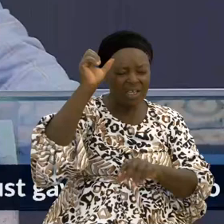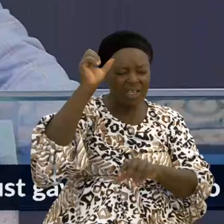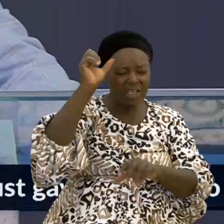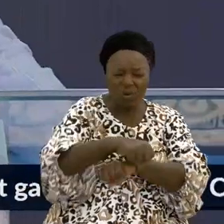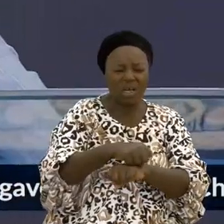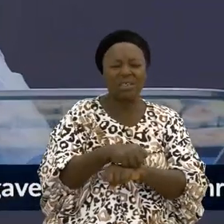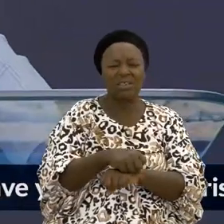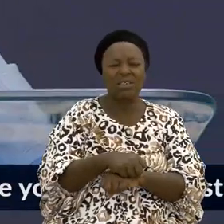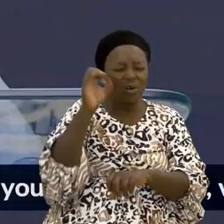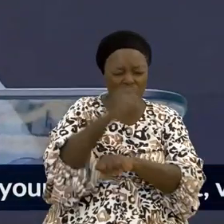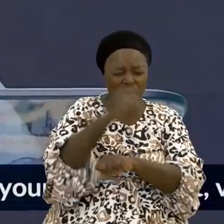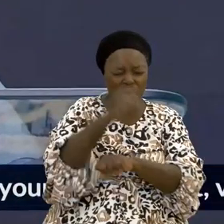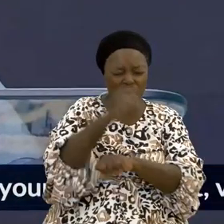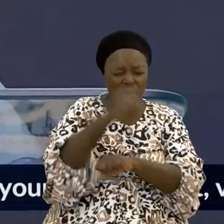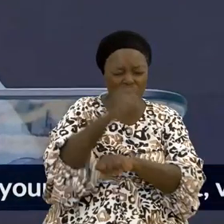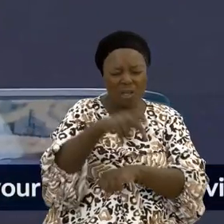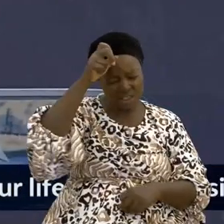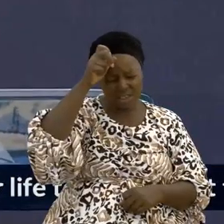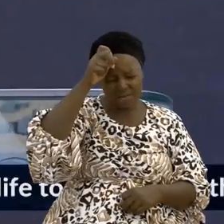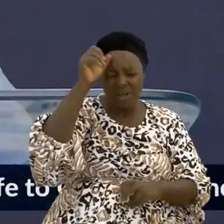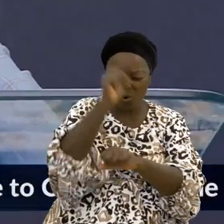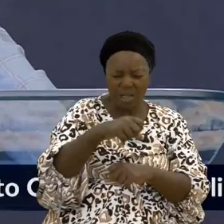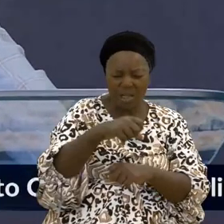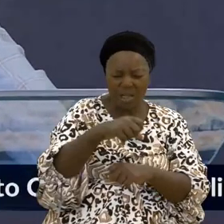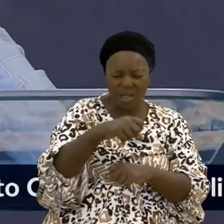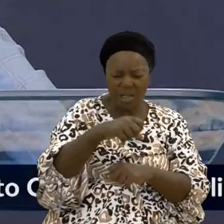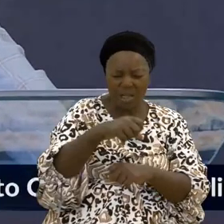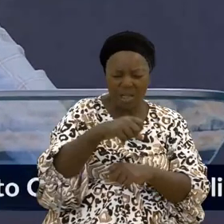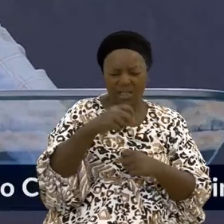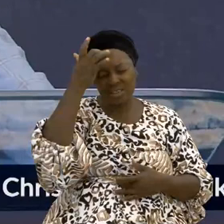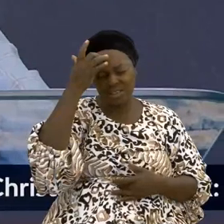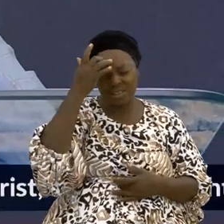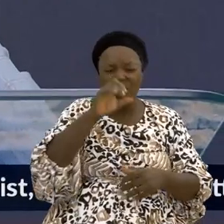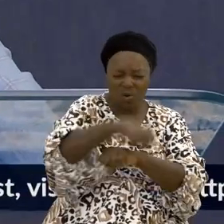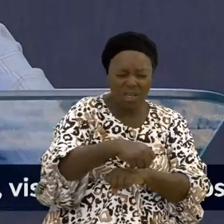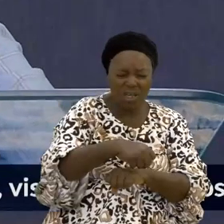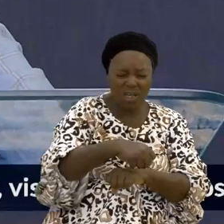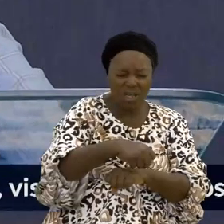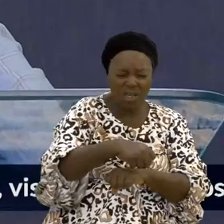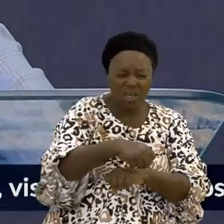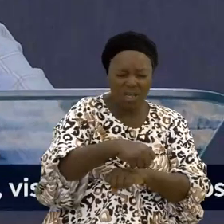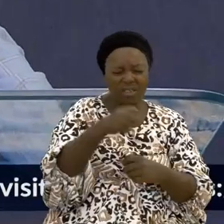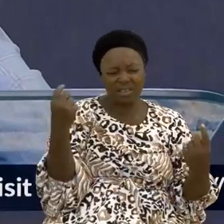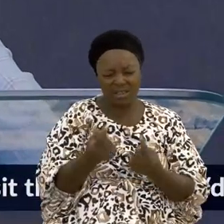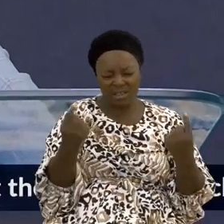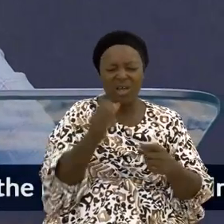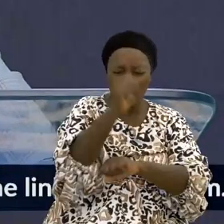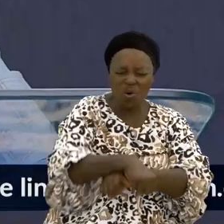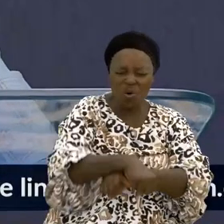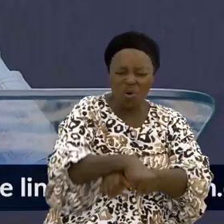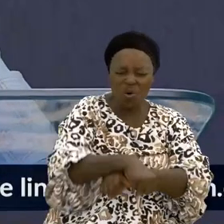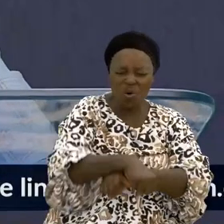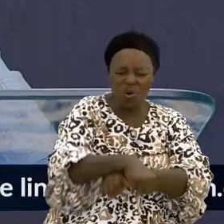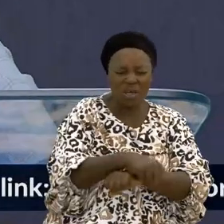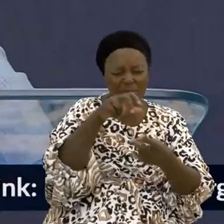already, conquered Satan, conquered sickness, conquered sin, conquered